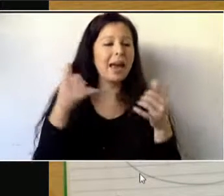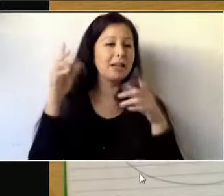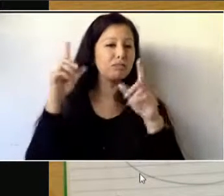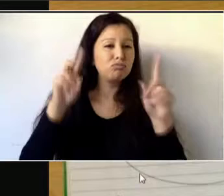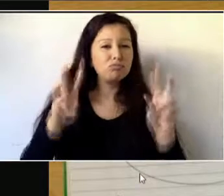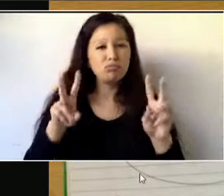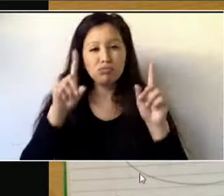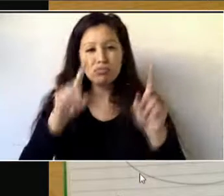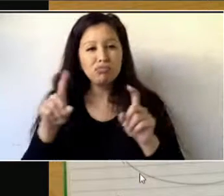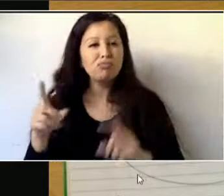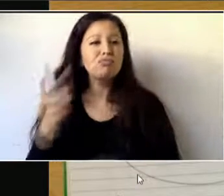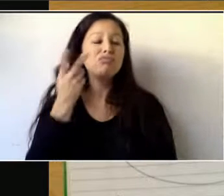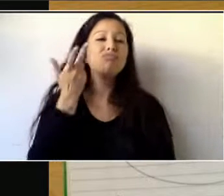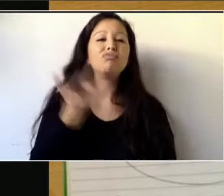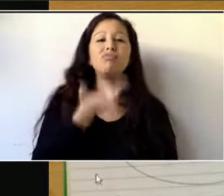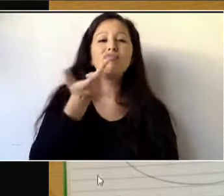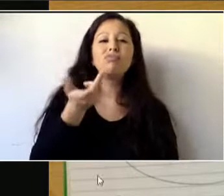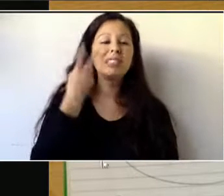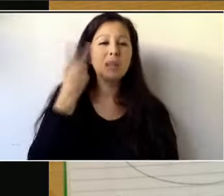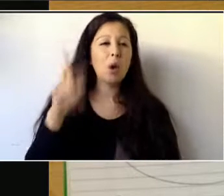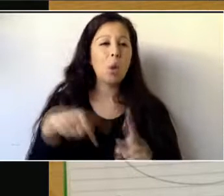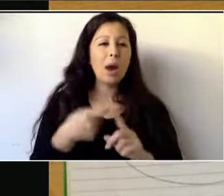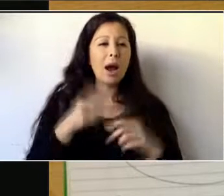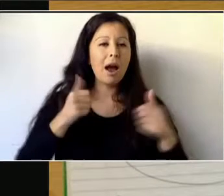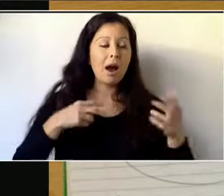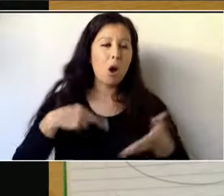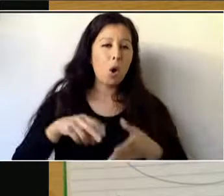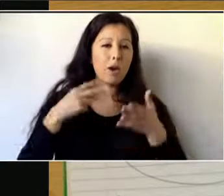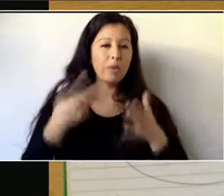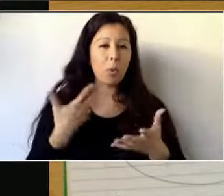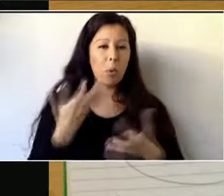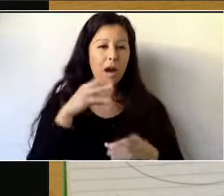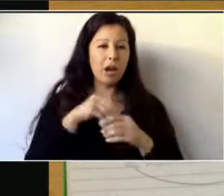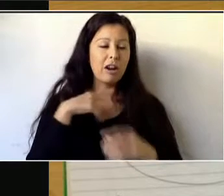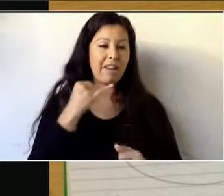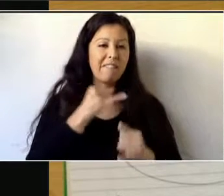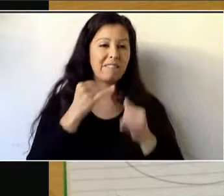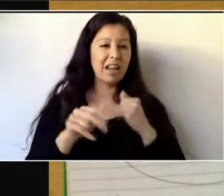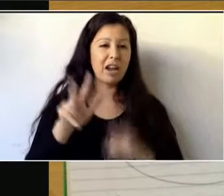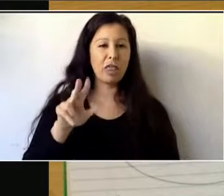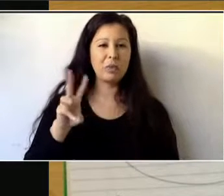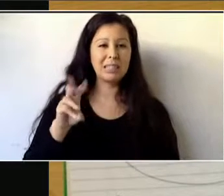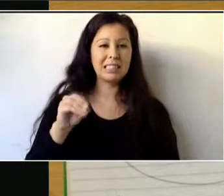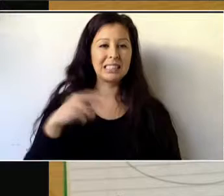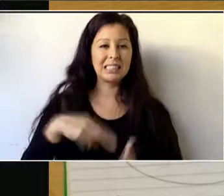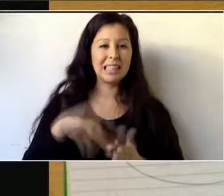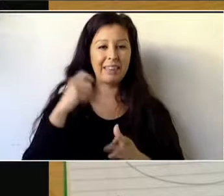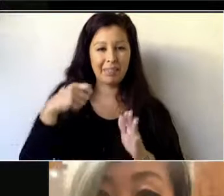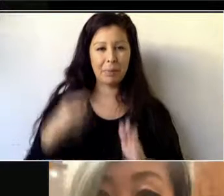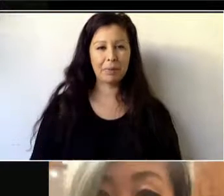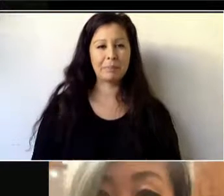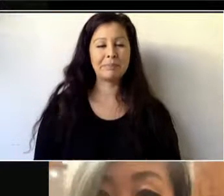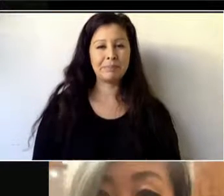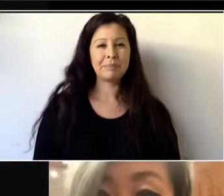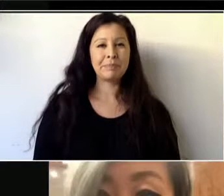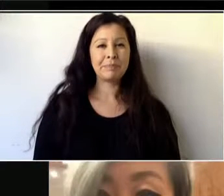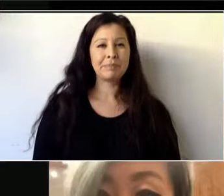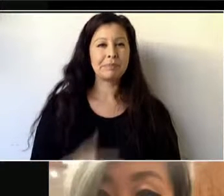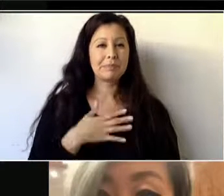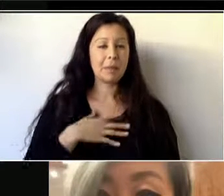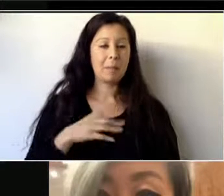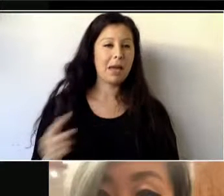of choreography we wanted to include in our final 360 dance film. So when I